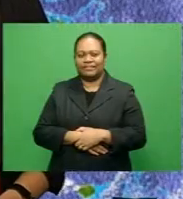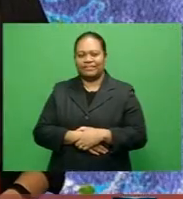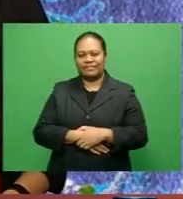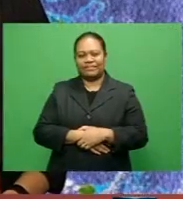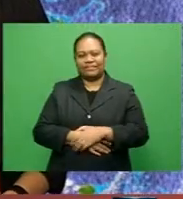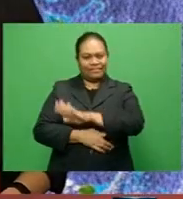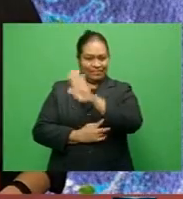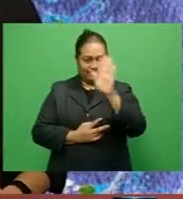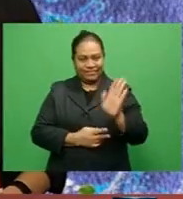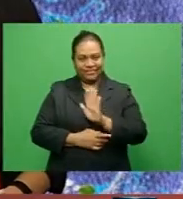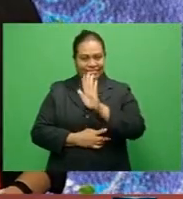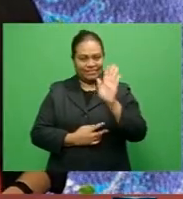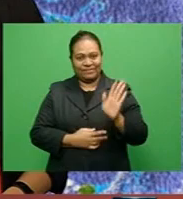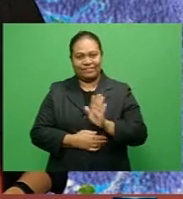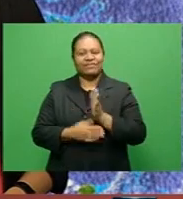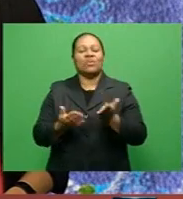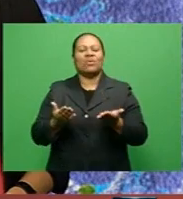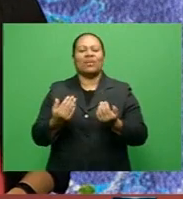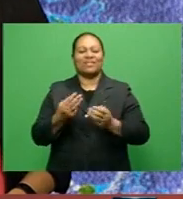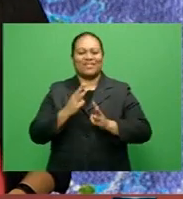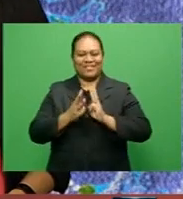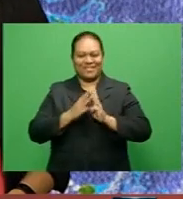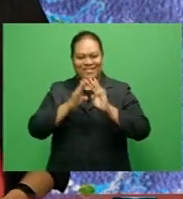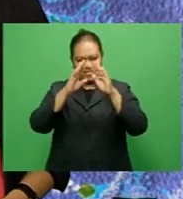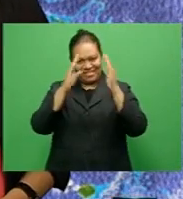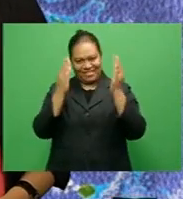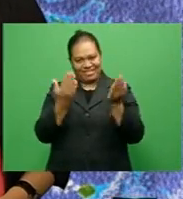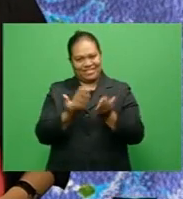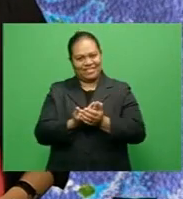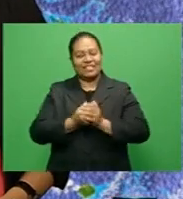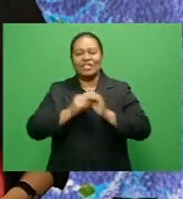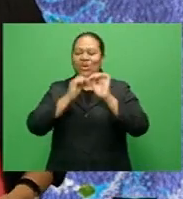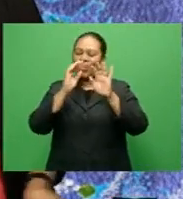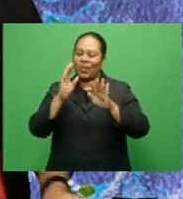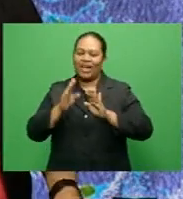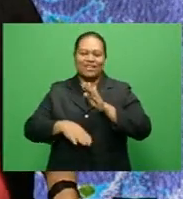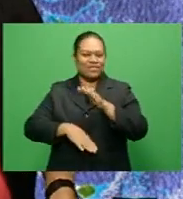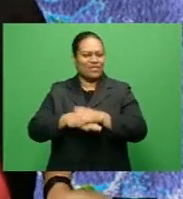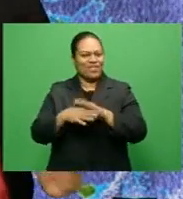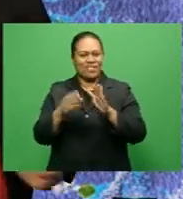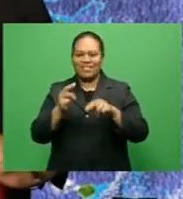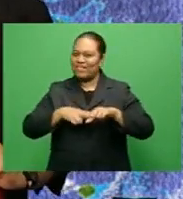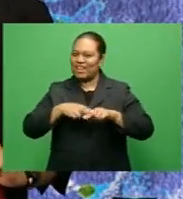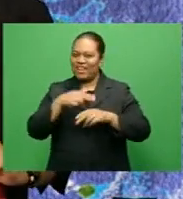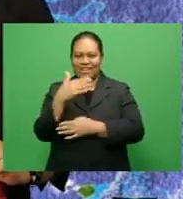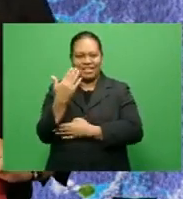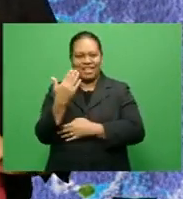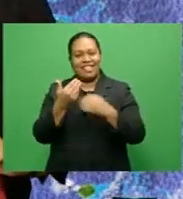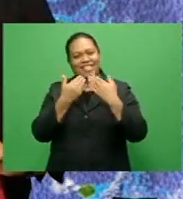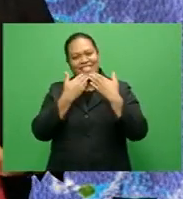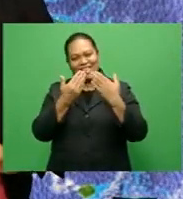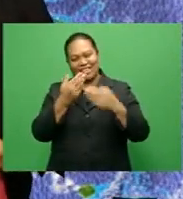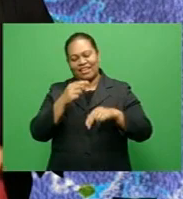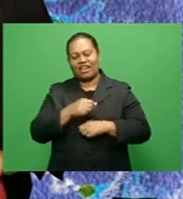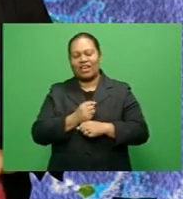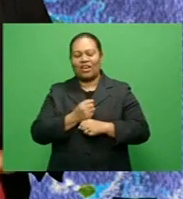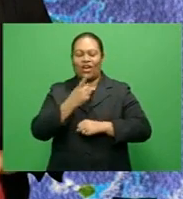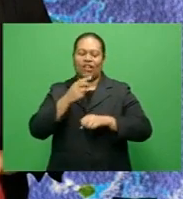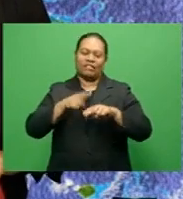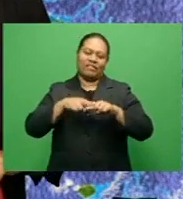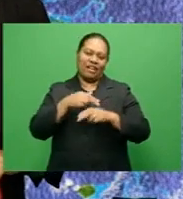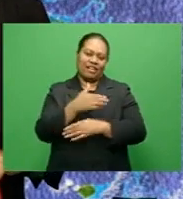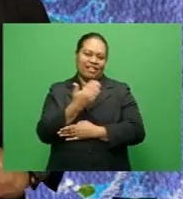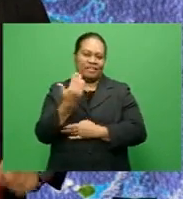Kia ora and welcome to the Weather World. It's been a wonderful Friday. Thank goodness for Friday. The weather was